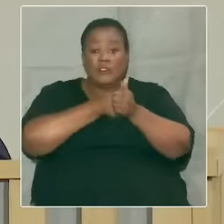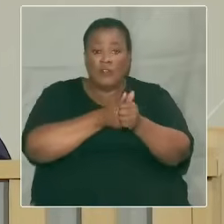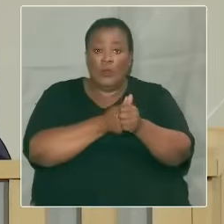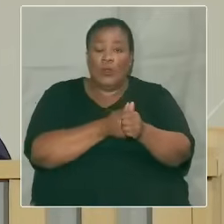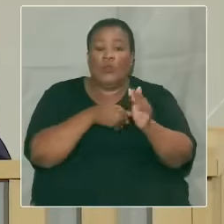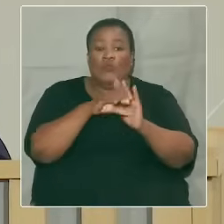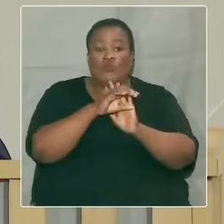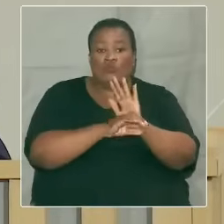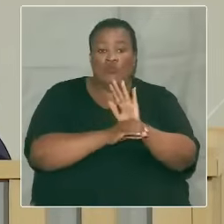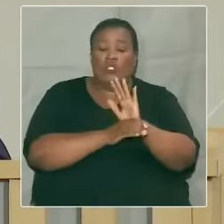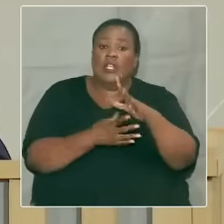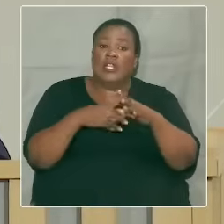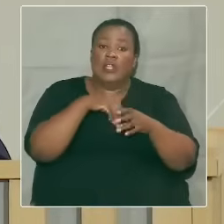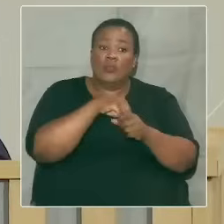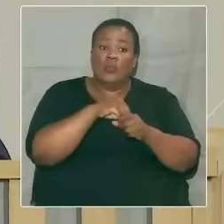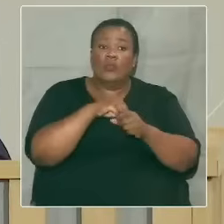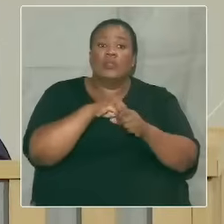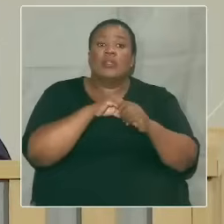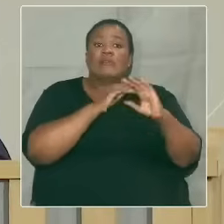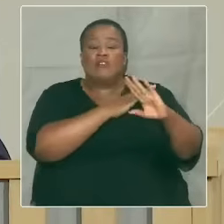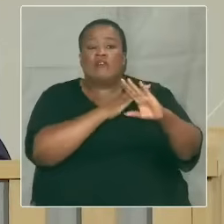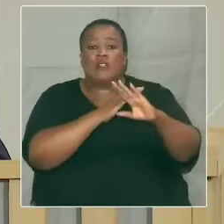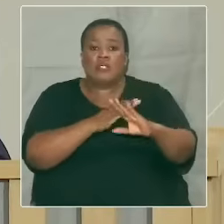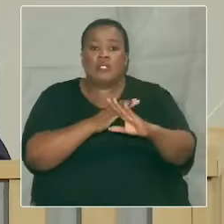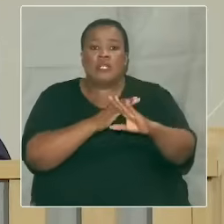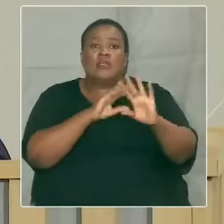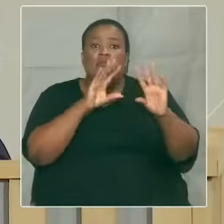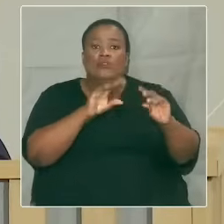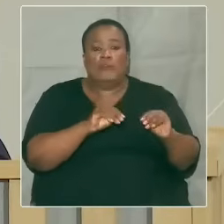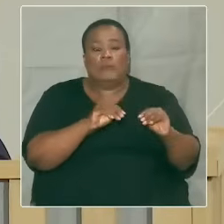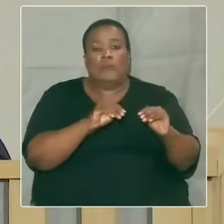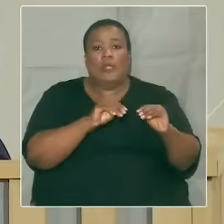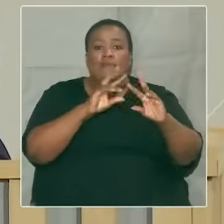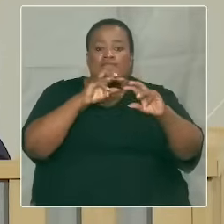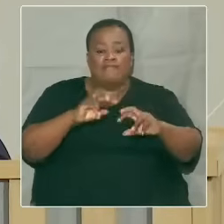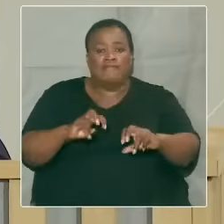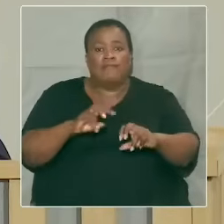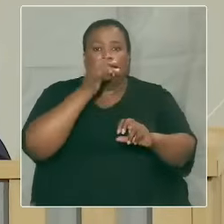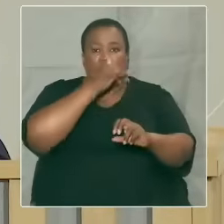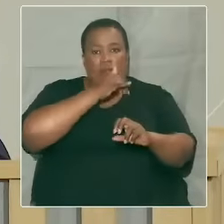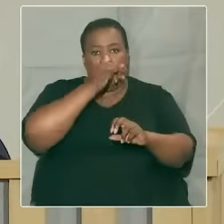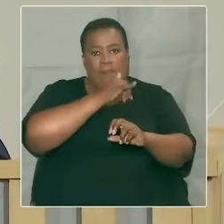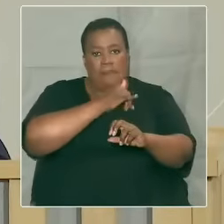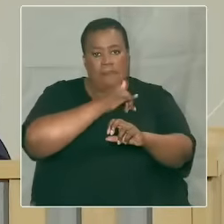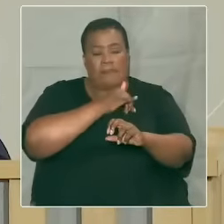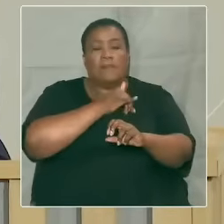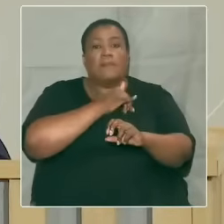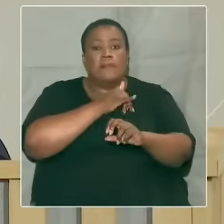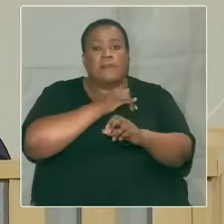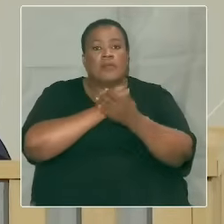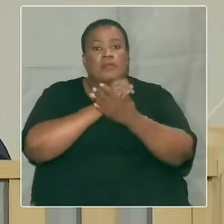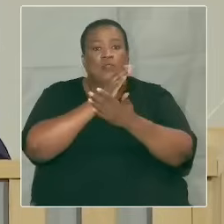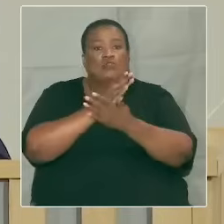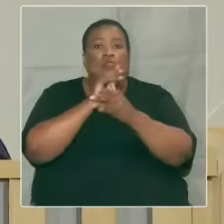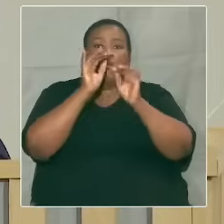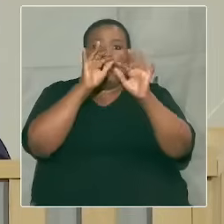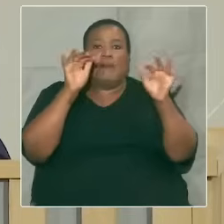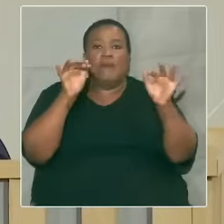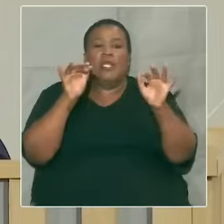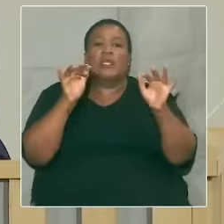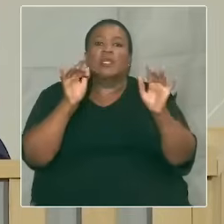mandate, which includes preventing, combating, and investigating crime and maintaining public